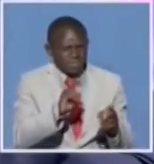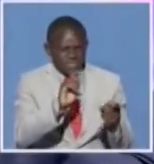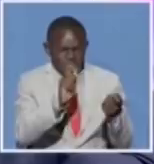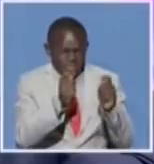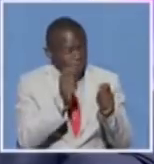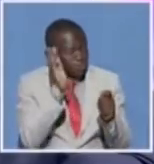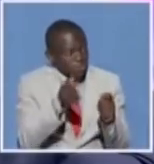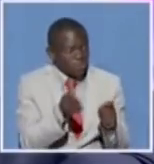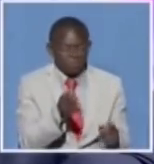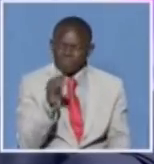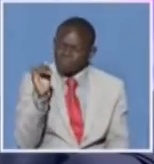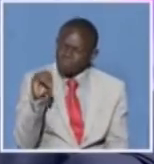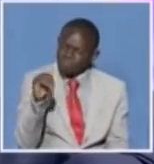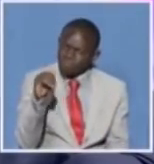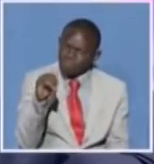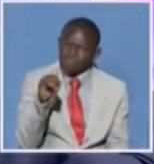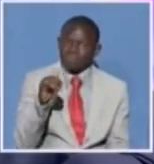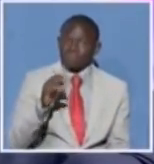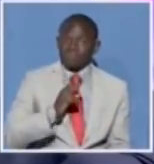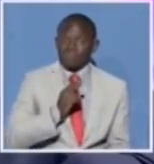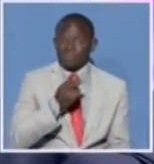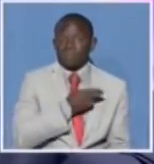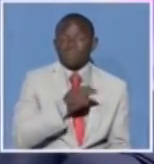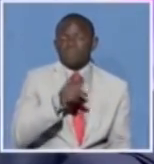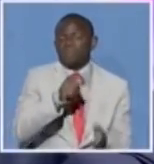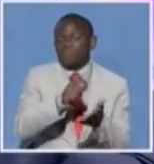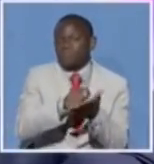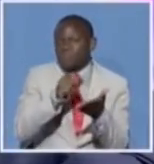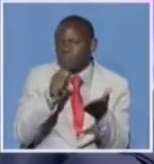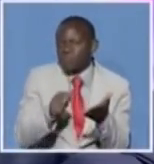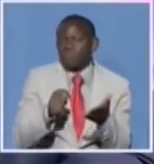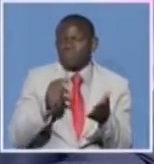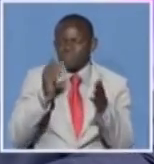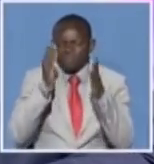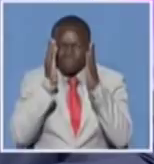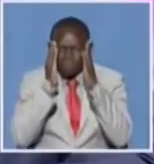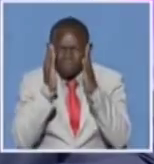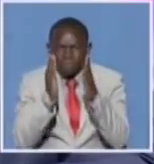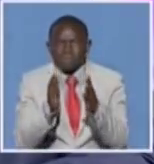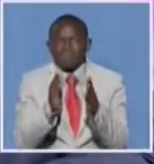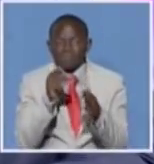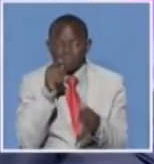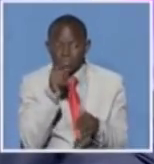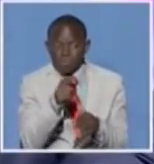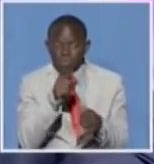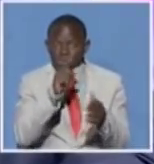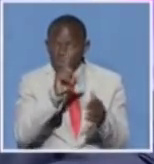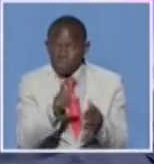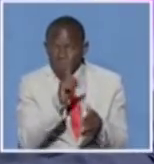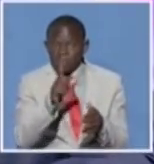decisive and very firm, and we're very resolute in ensuring that this matter is